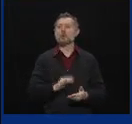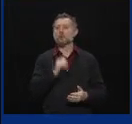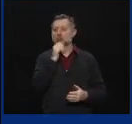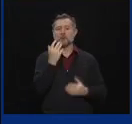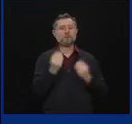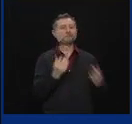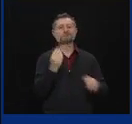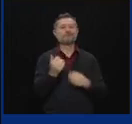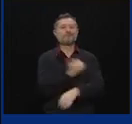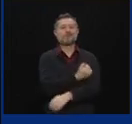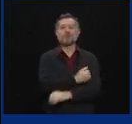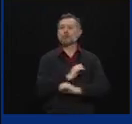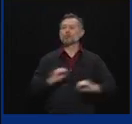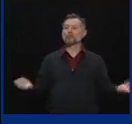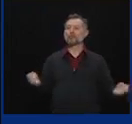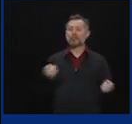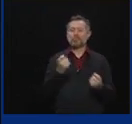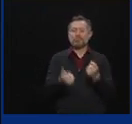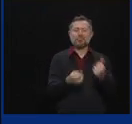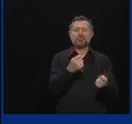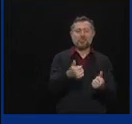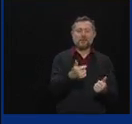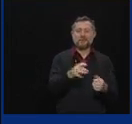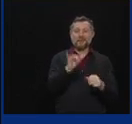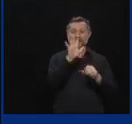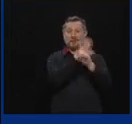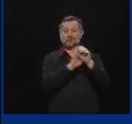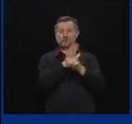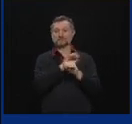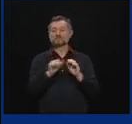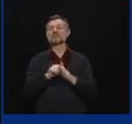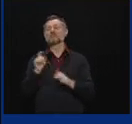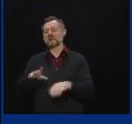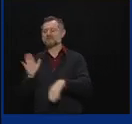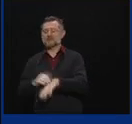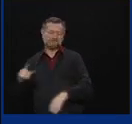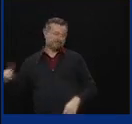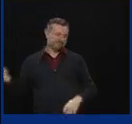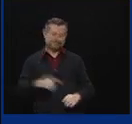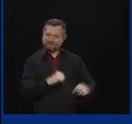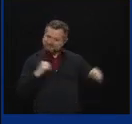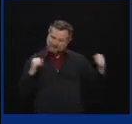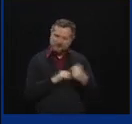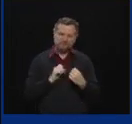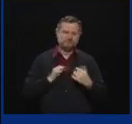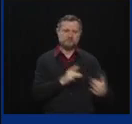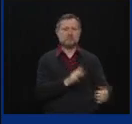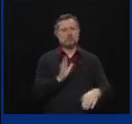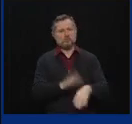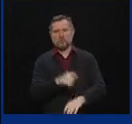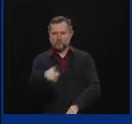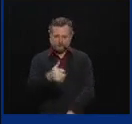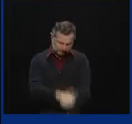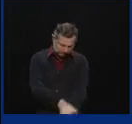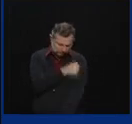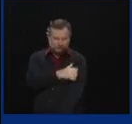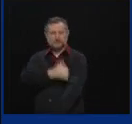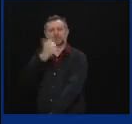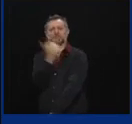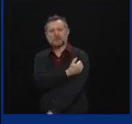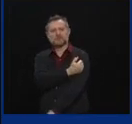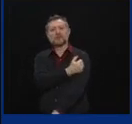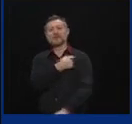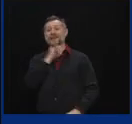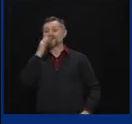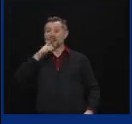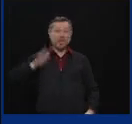York State. So this is a call to arms. If you haven't been vaccinated, please get vaccinated, especially your children. Thank you,